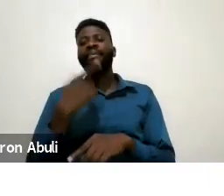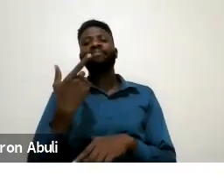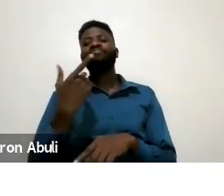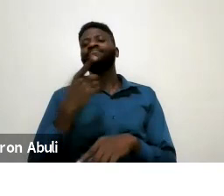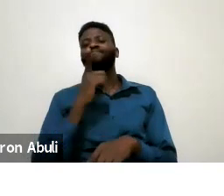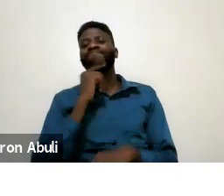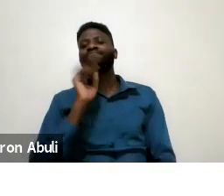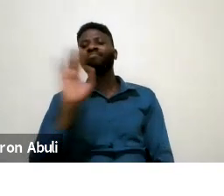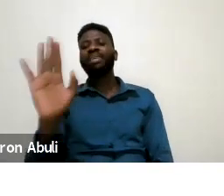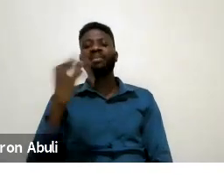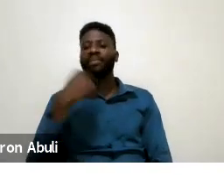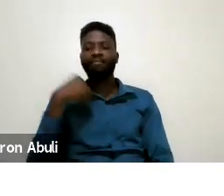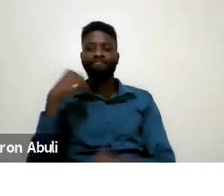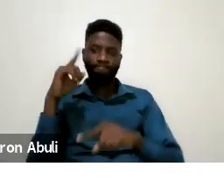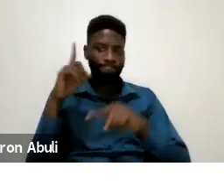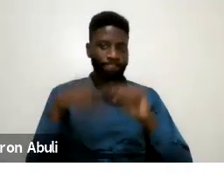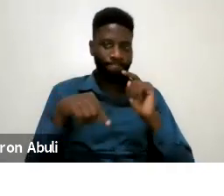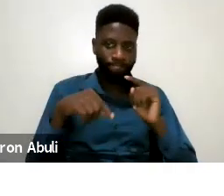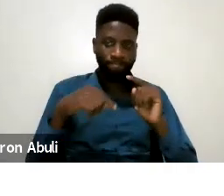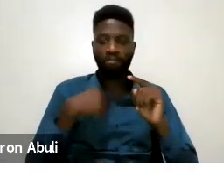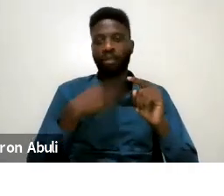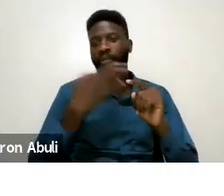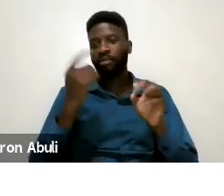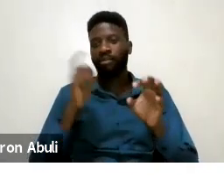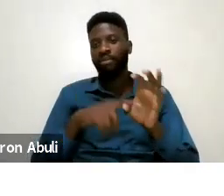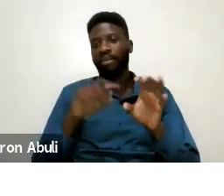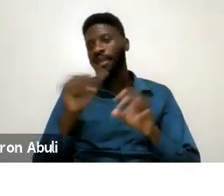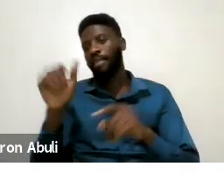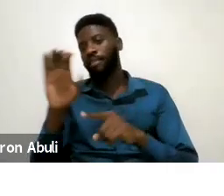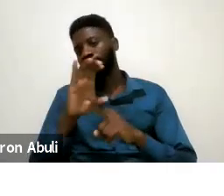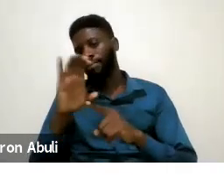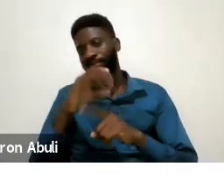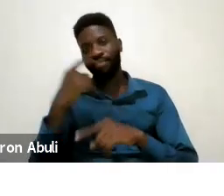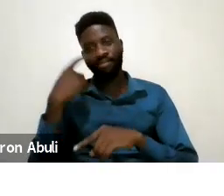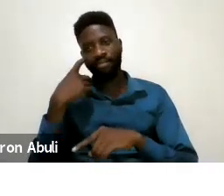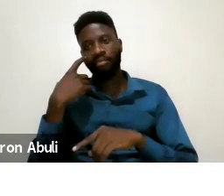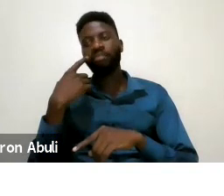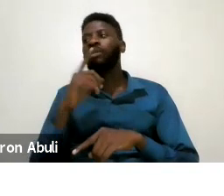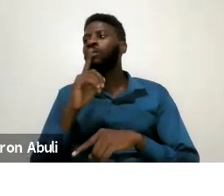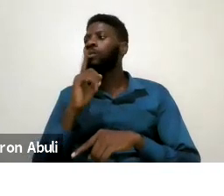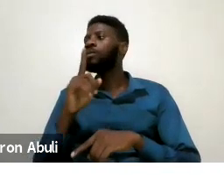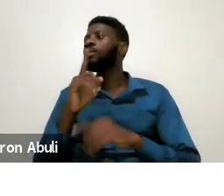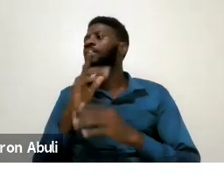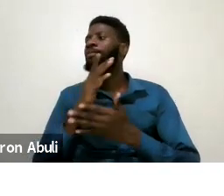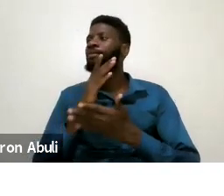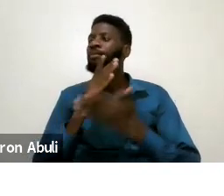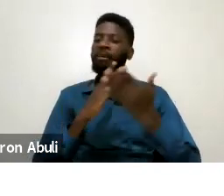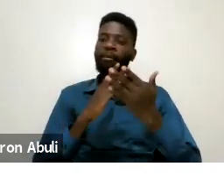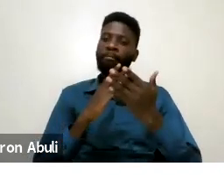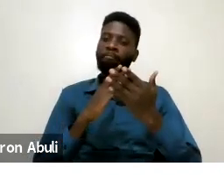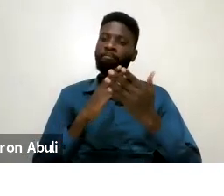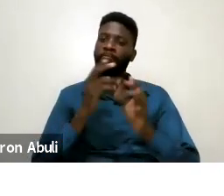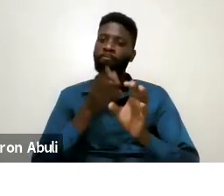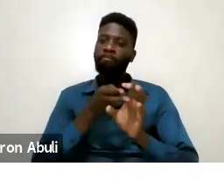it. I'm going for another course. So, and some left and others remain in the same